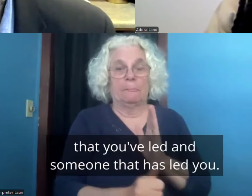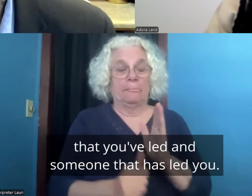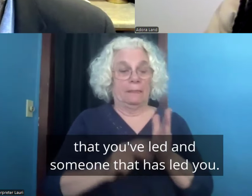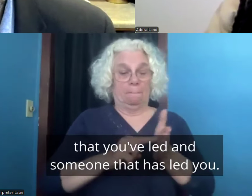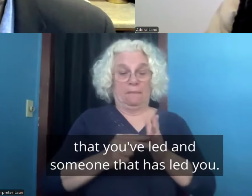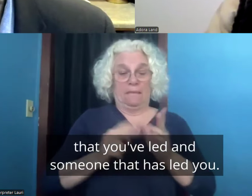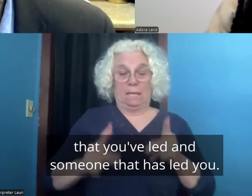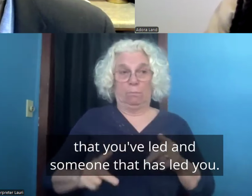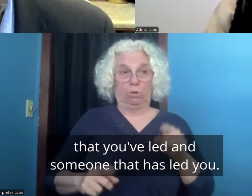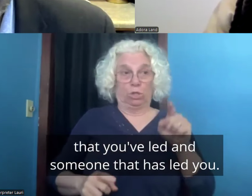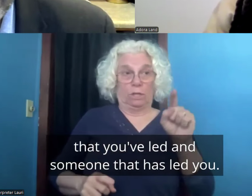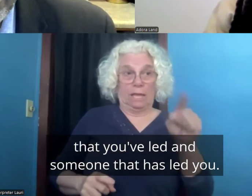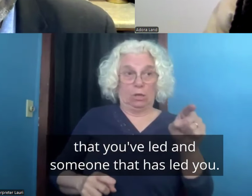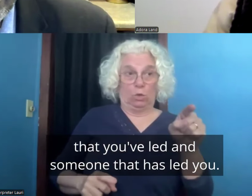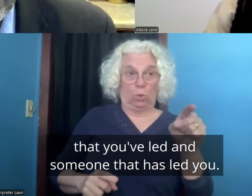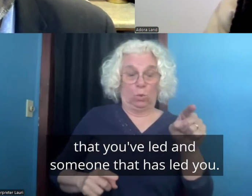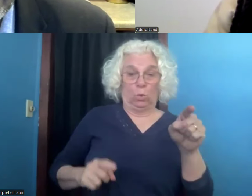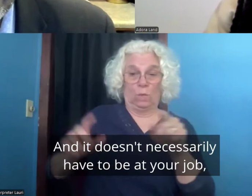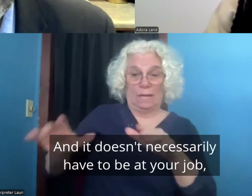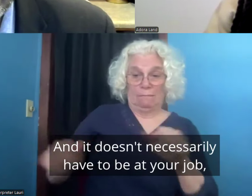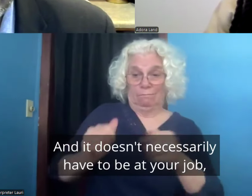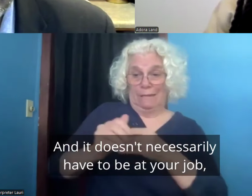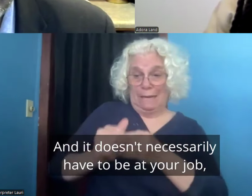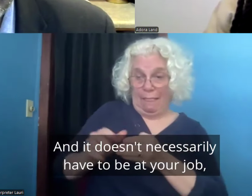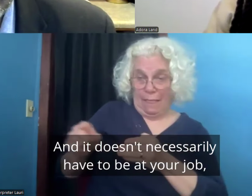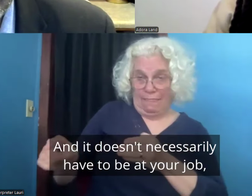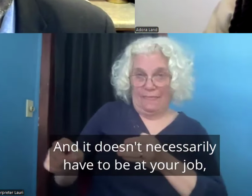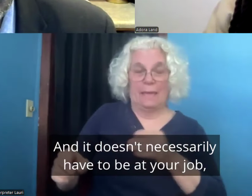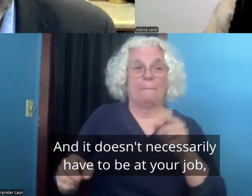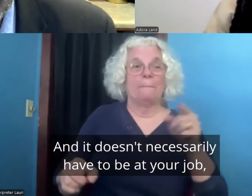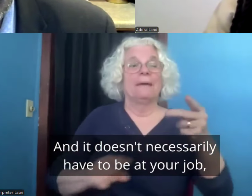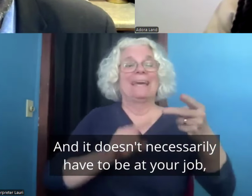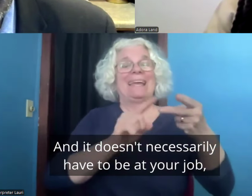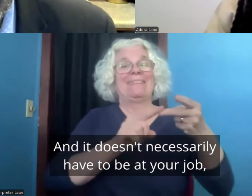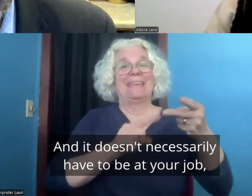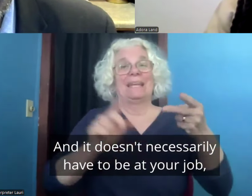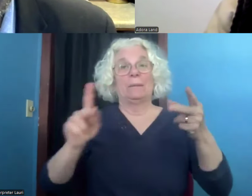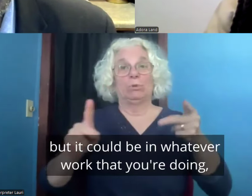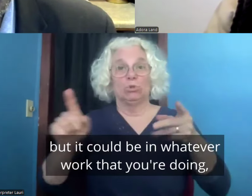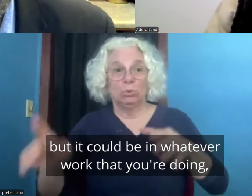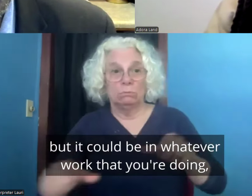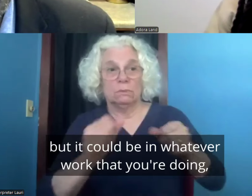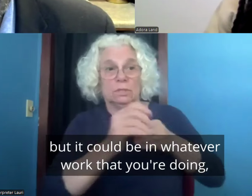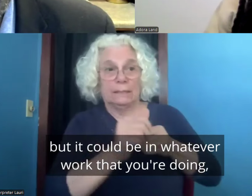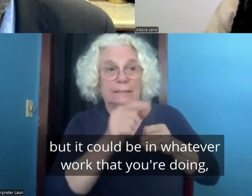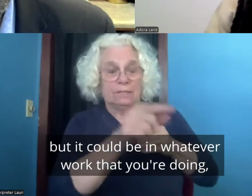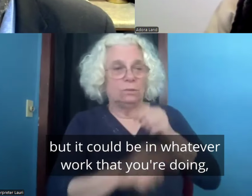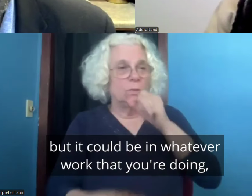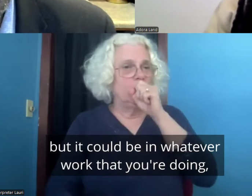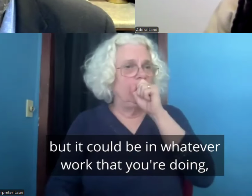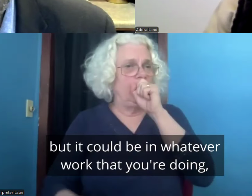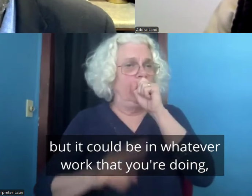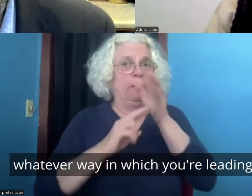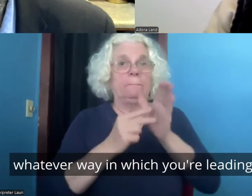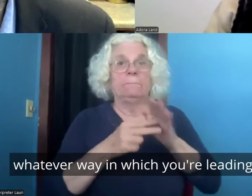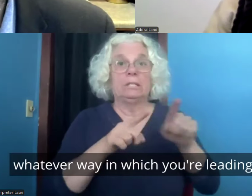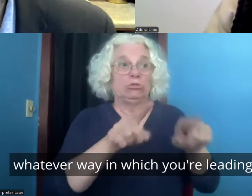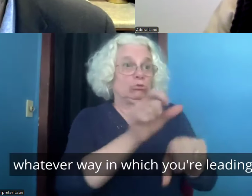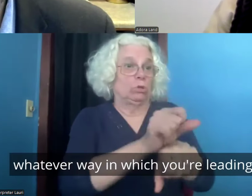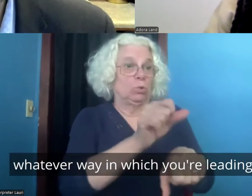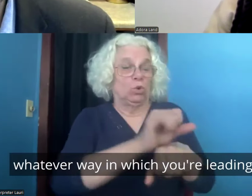you've led and someone that has led you. And it doesn't necessarily have to be at your job, but it could be in whatever work that you're doing,